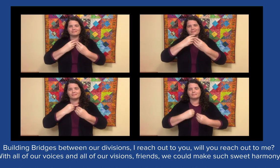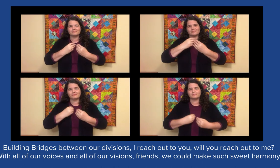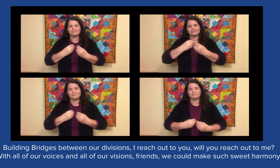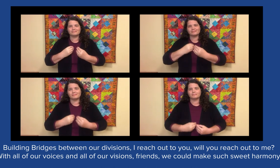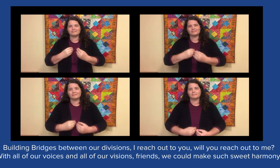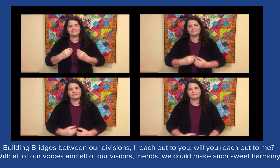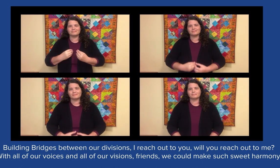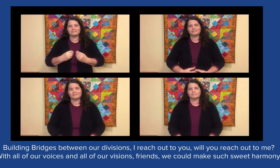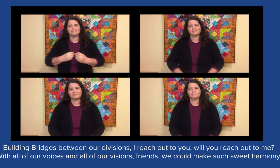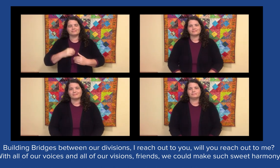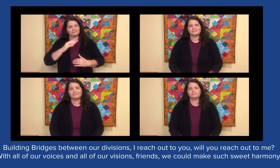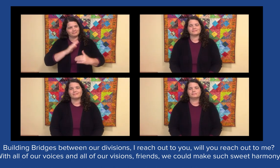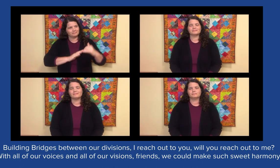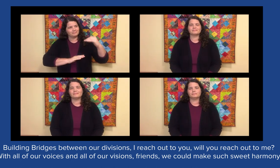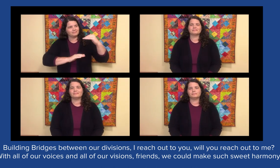harmony.